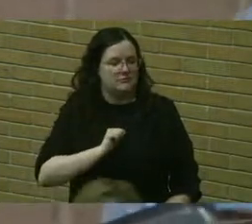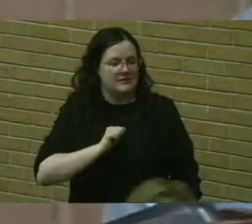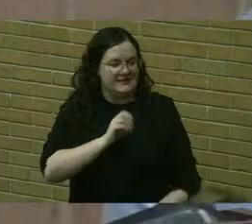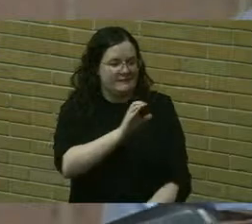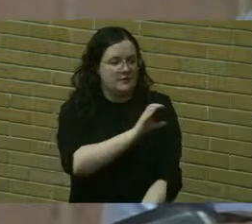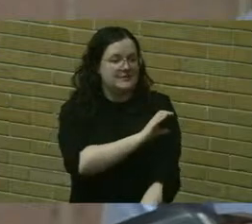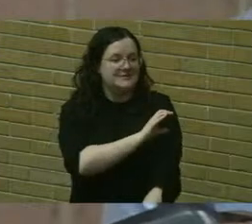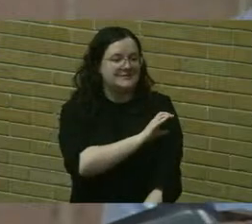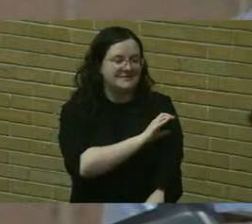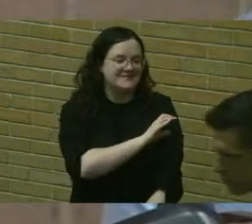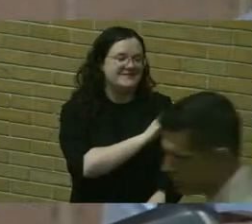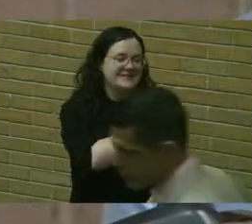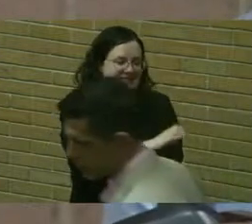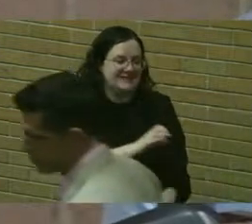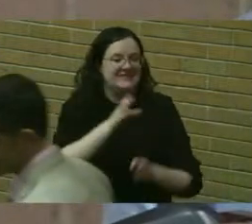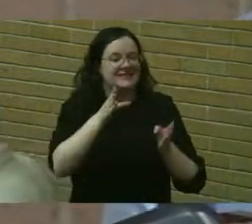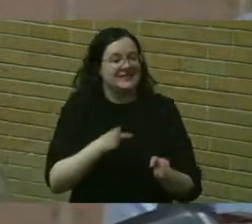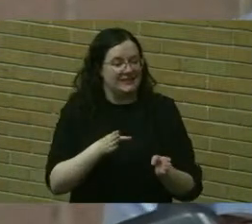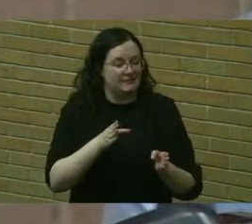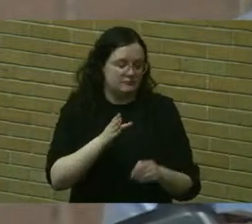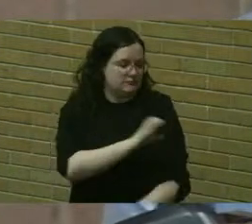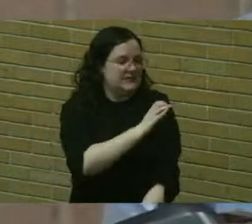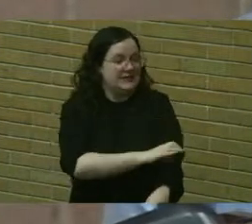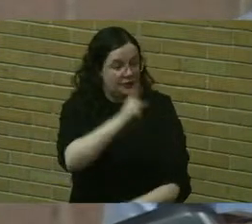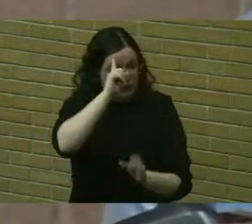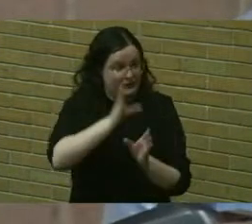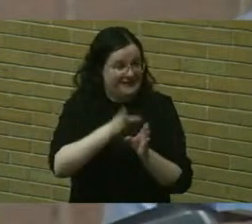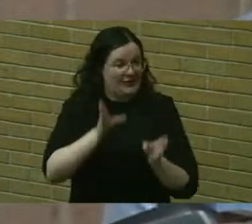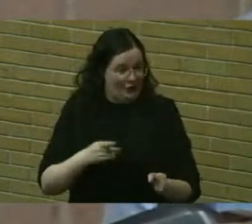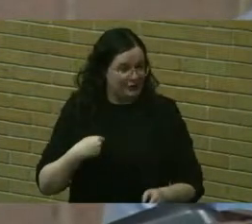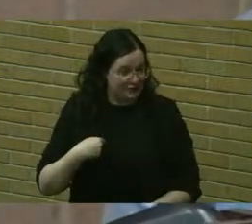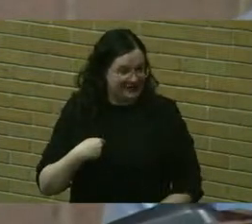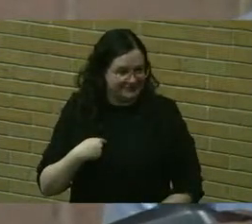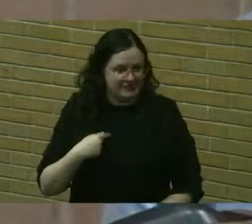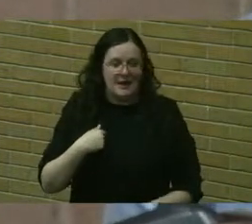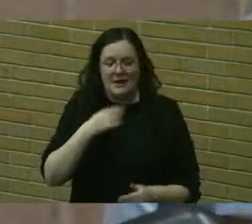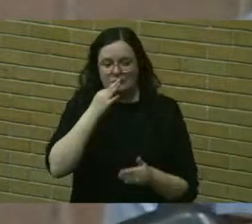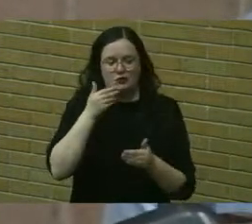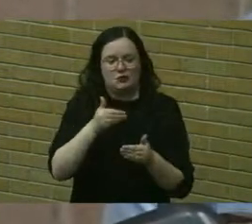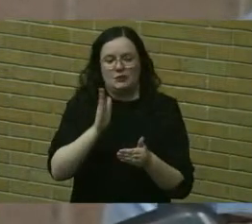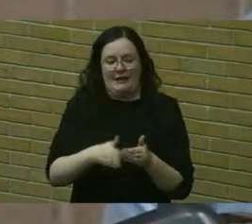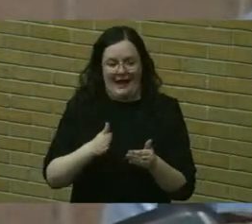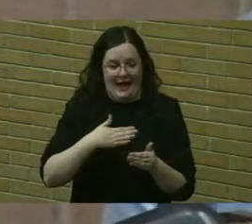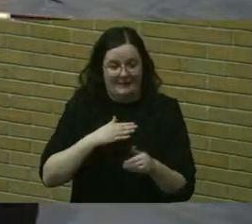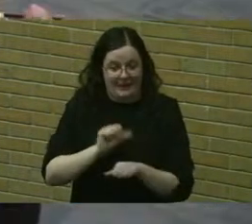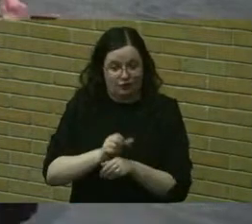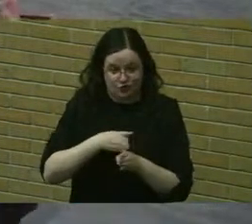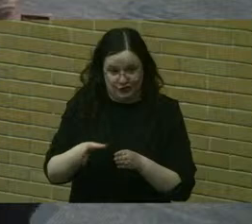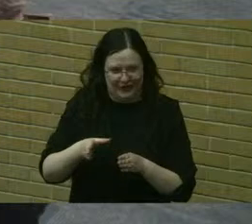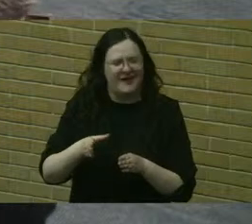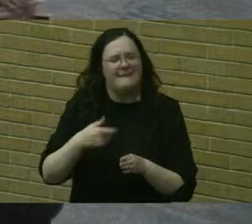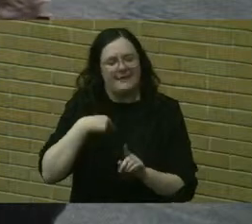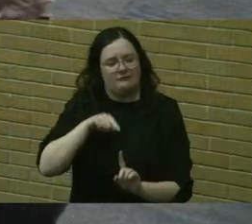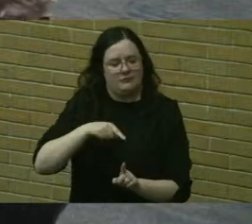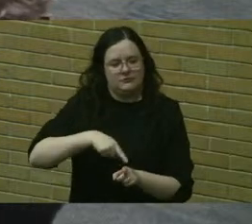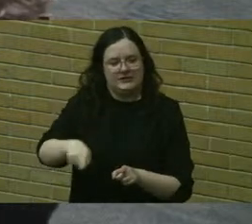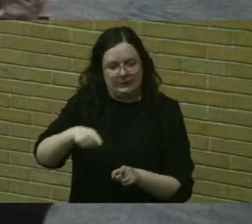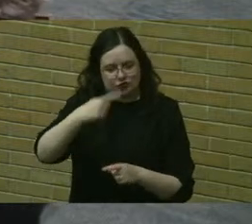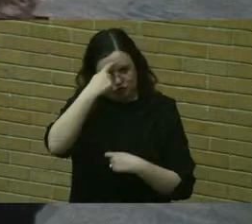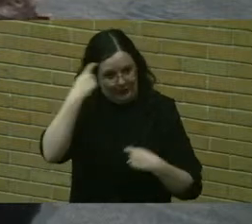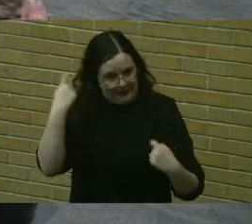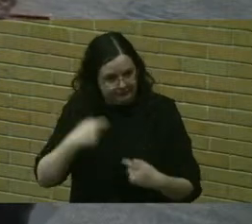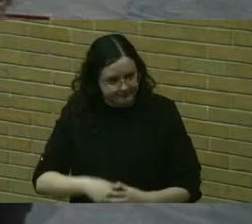and in the last stage of my career, I specialize in trauma, and I